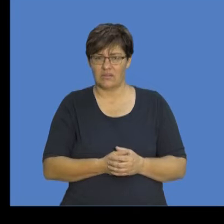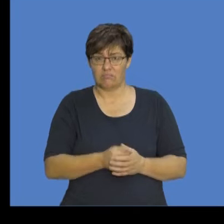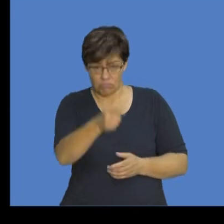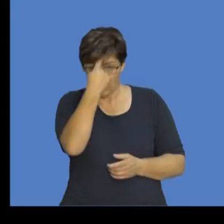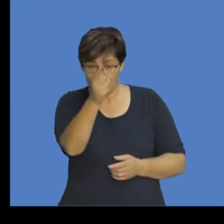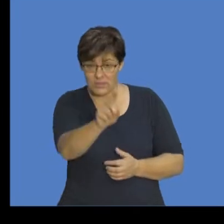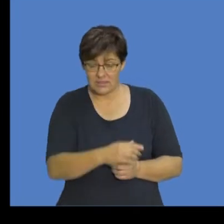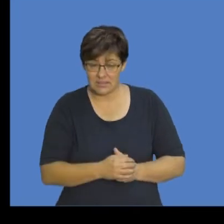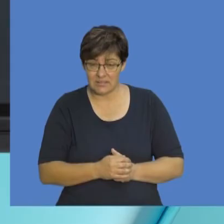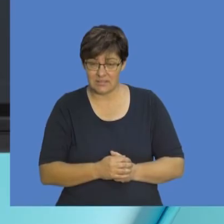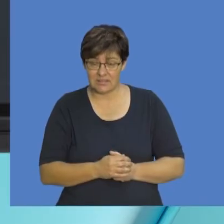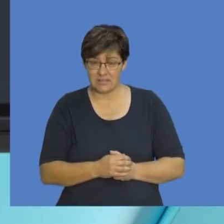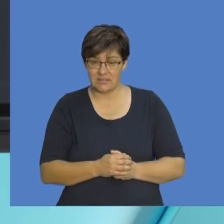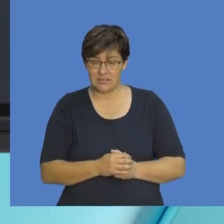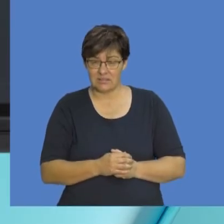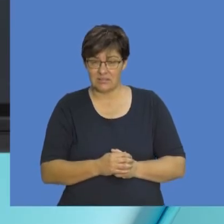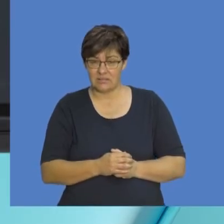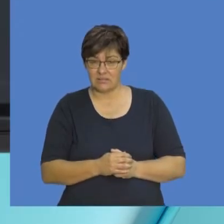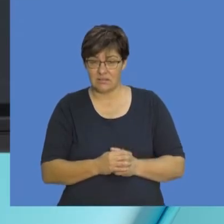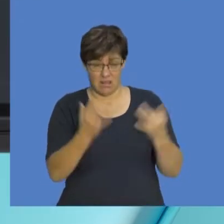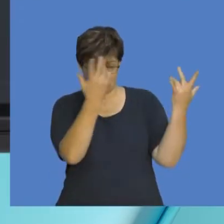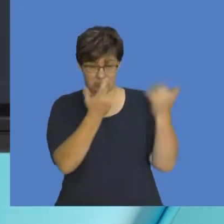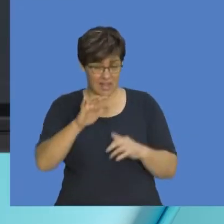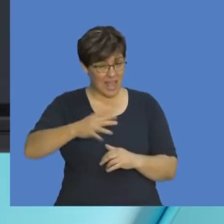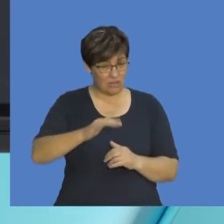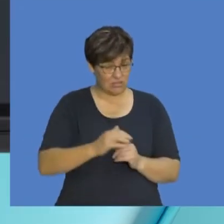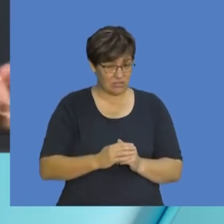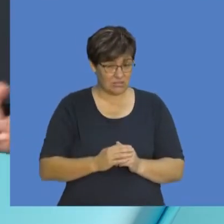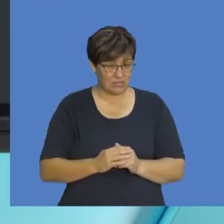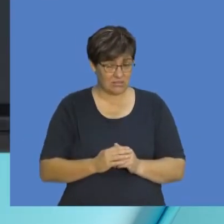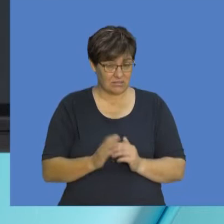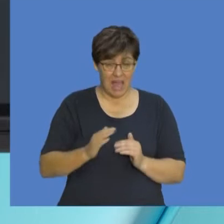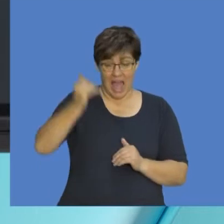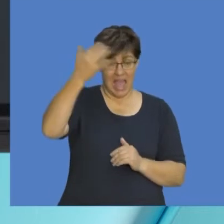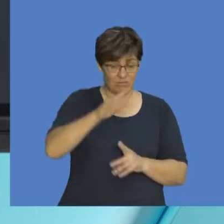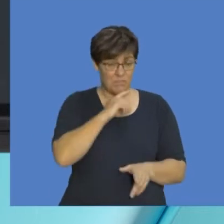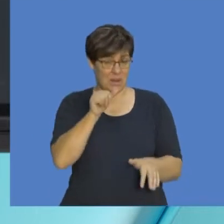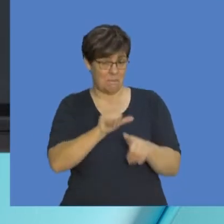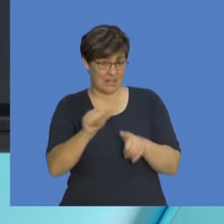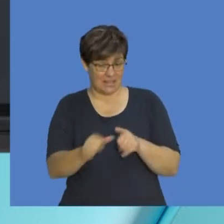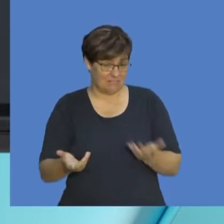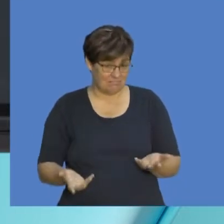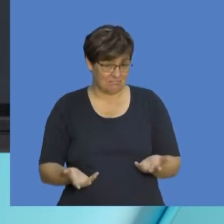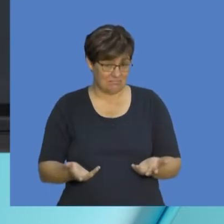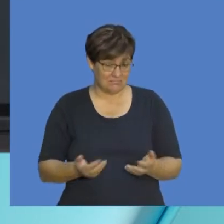What do you think? You calculate the average? The highest average is a better salesman?